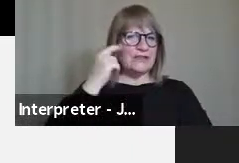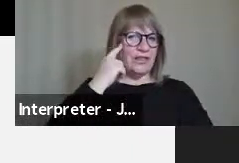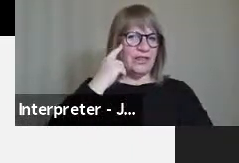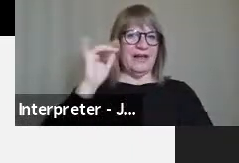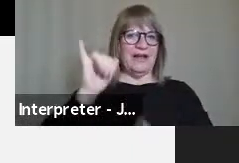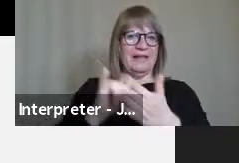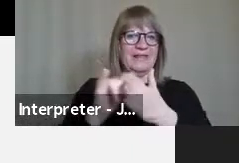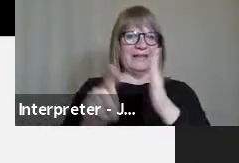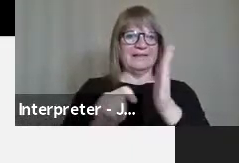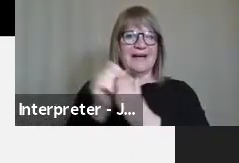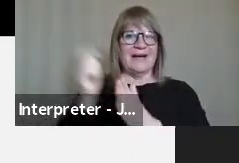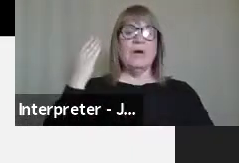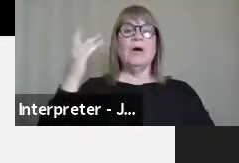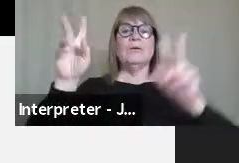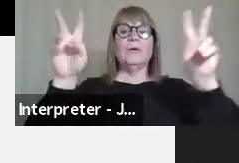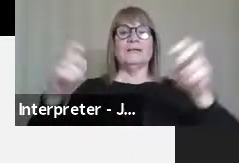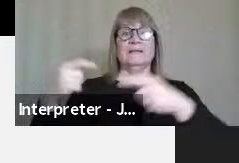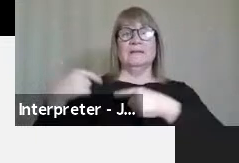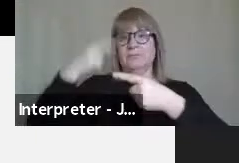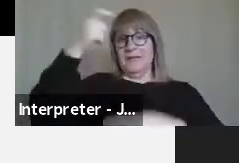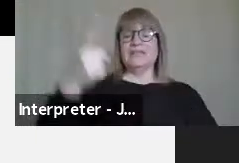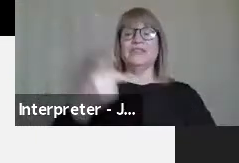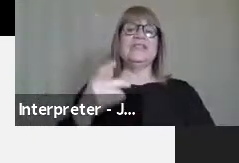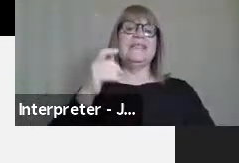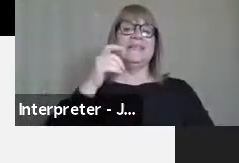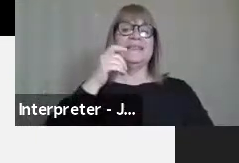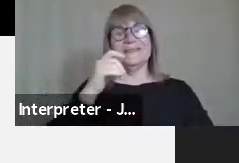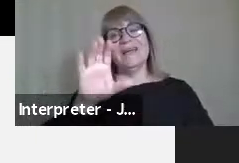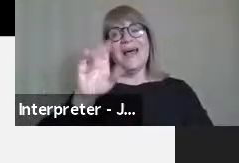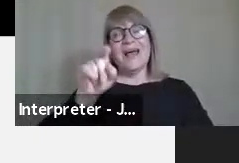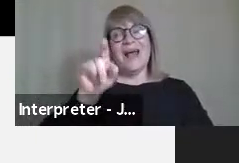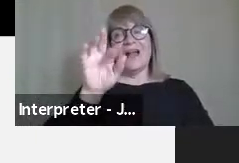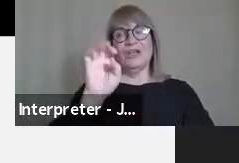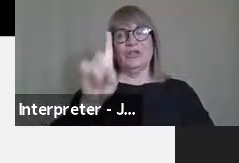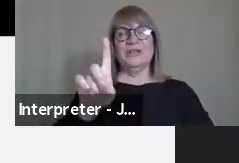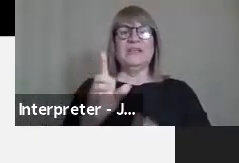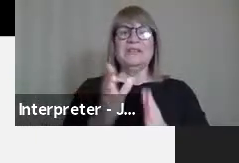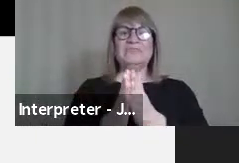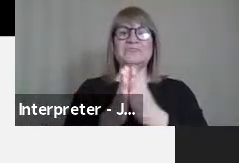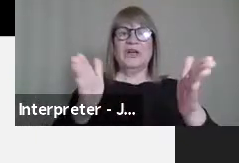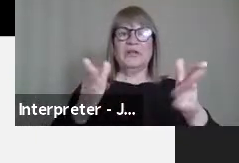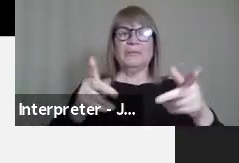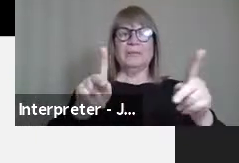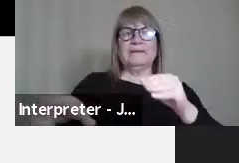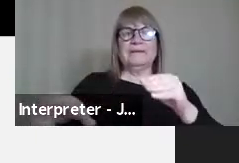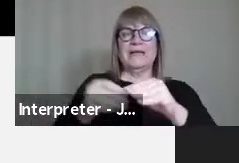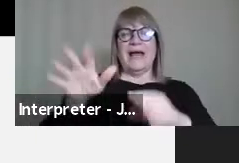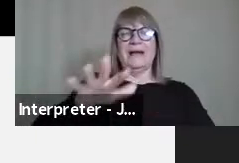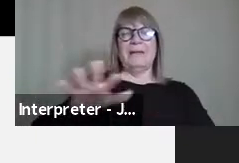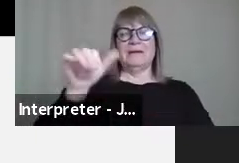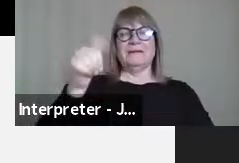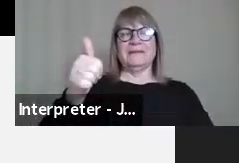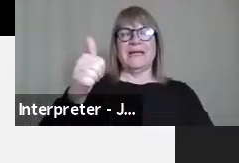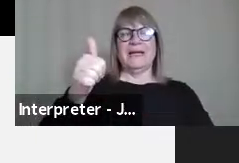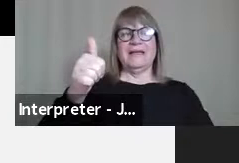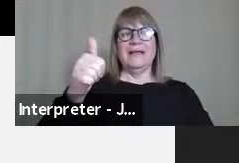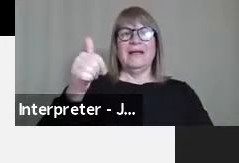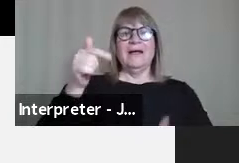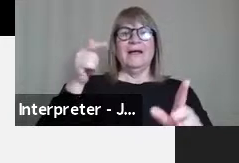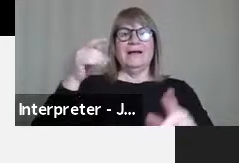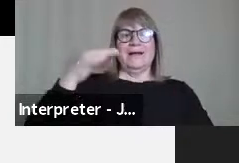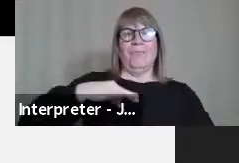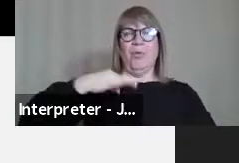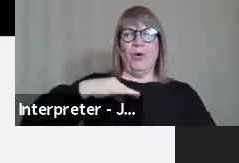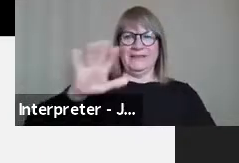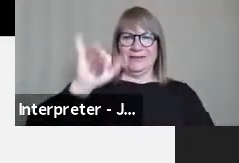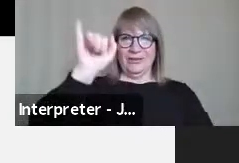one is says quote since she is colored it is generally permissible to add about 10 points to her iq another one says